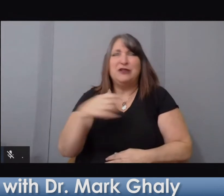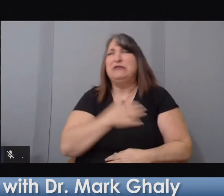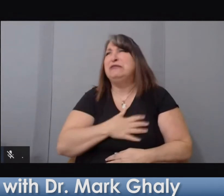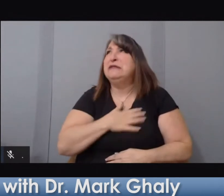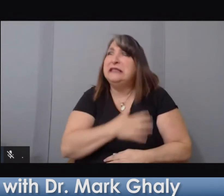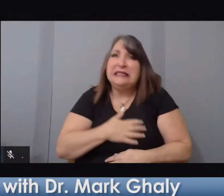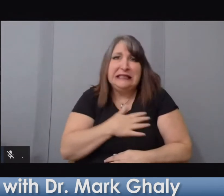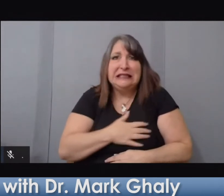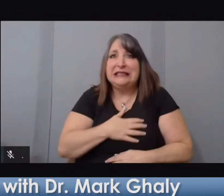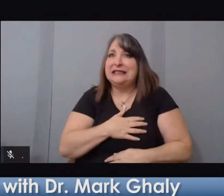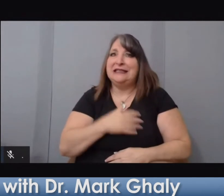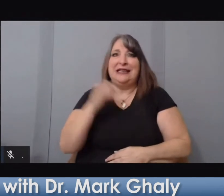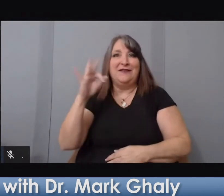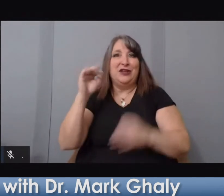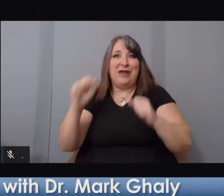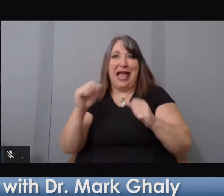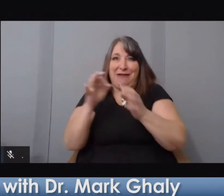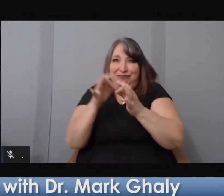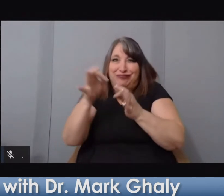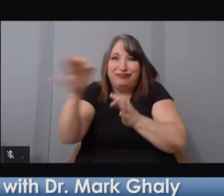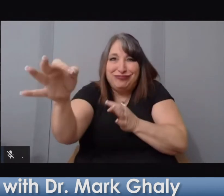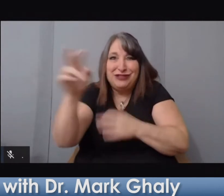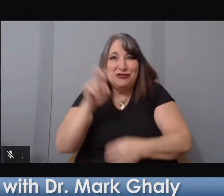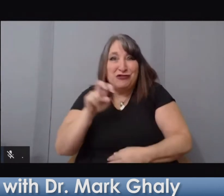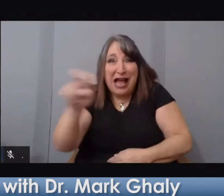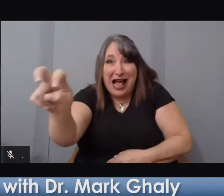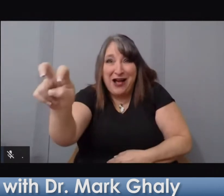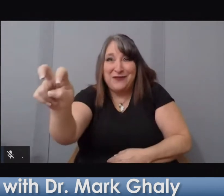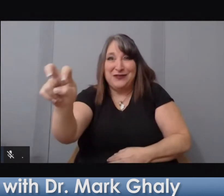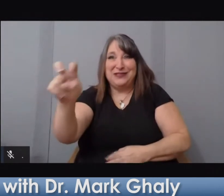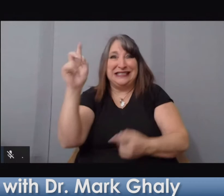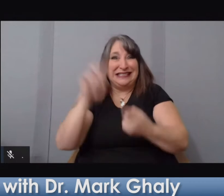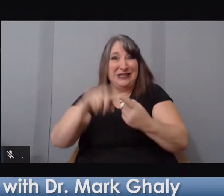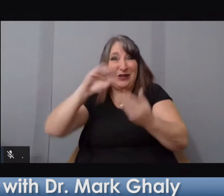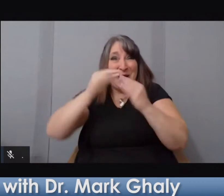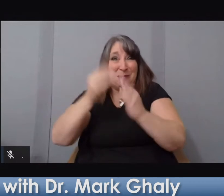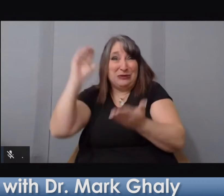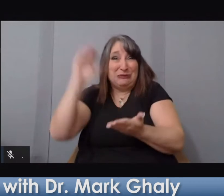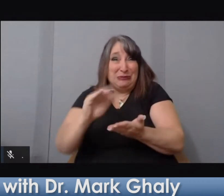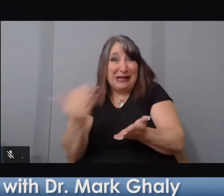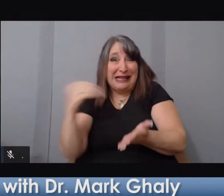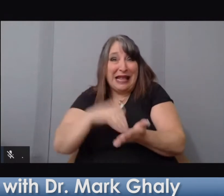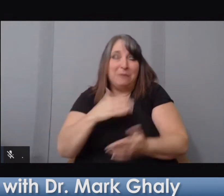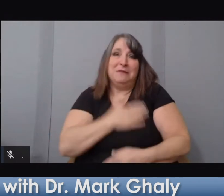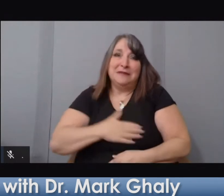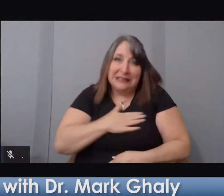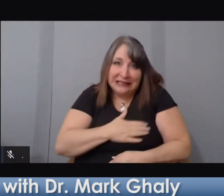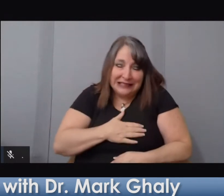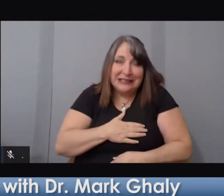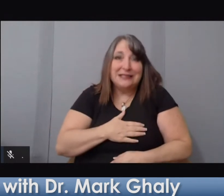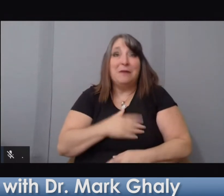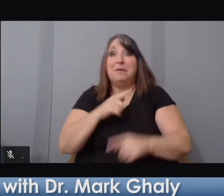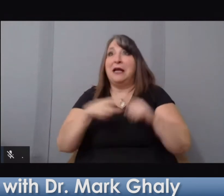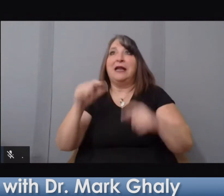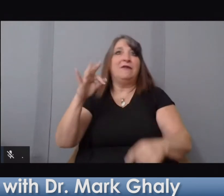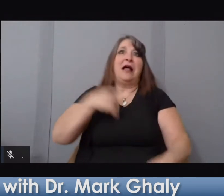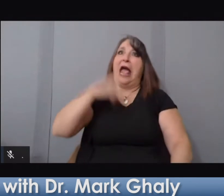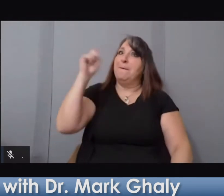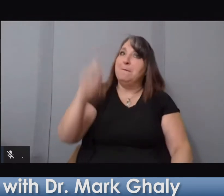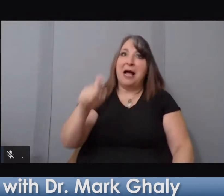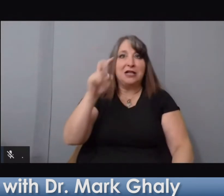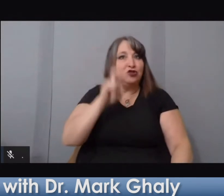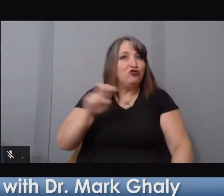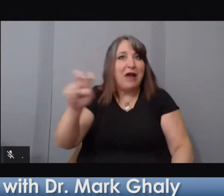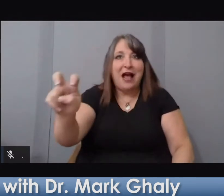can through this pandemic. But if you must, please respect that 14 days gives you and